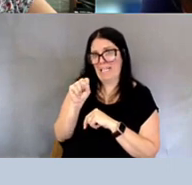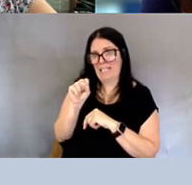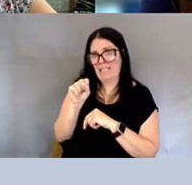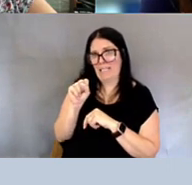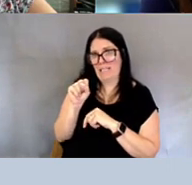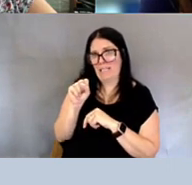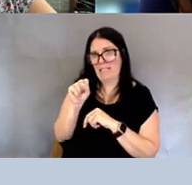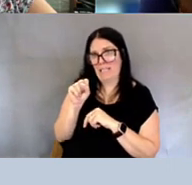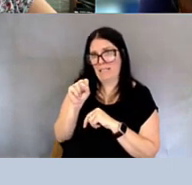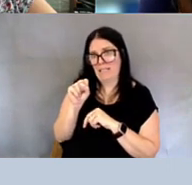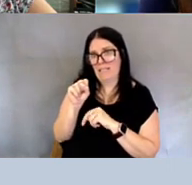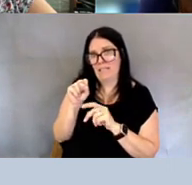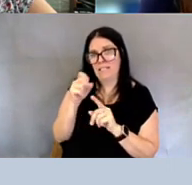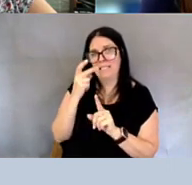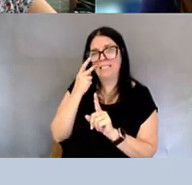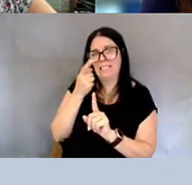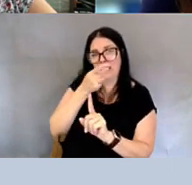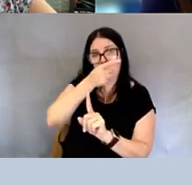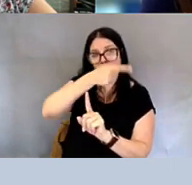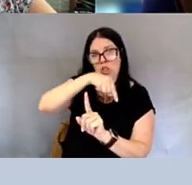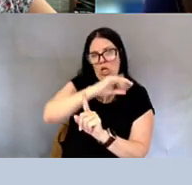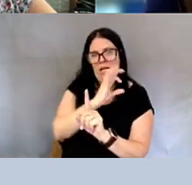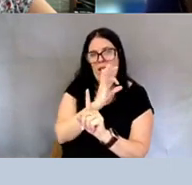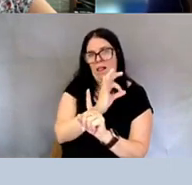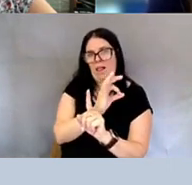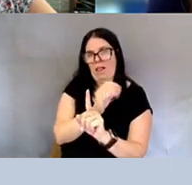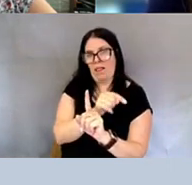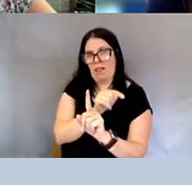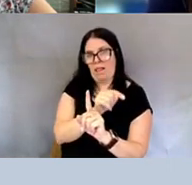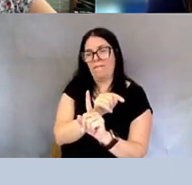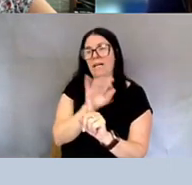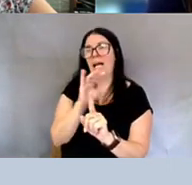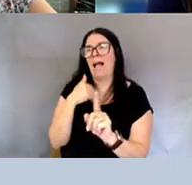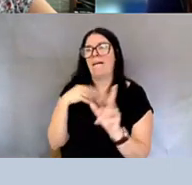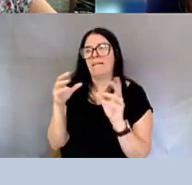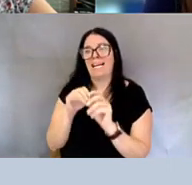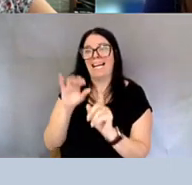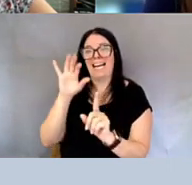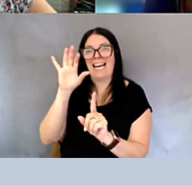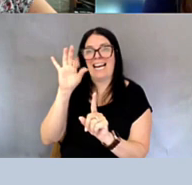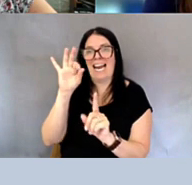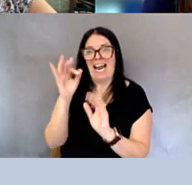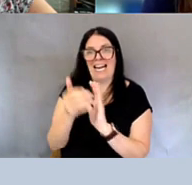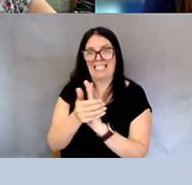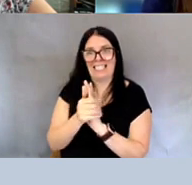circle to the left-hand side and the 9 skills identified in the skills for